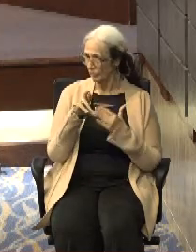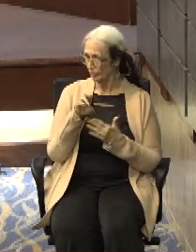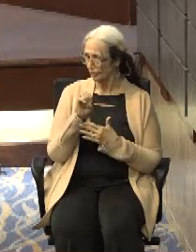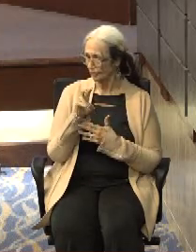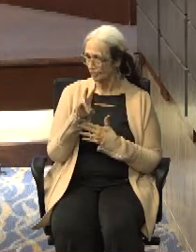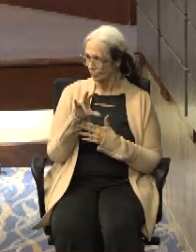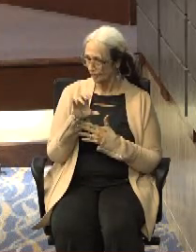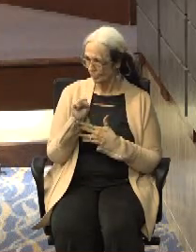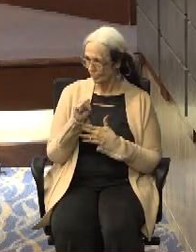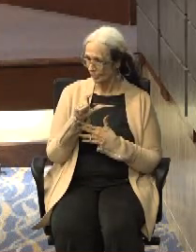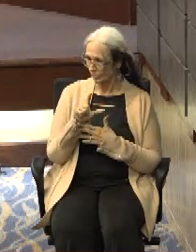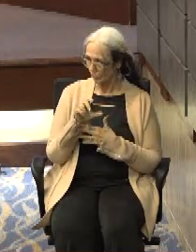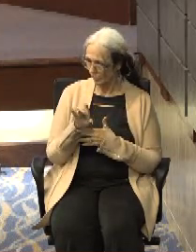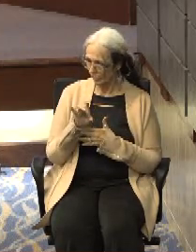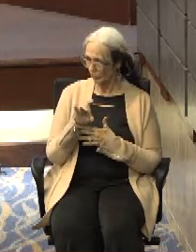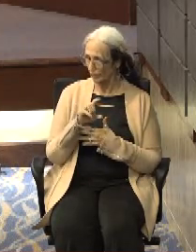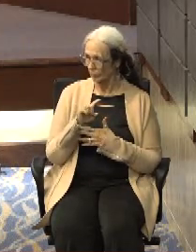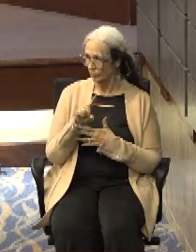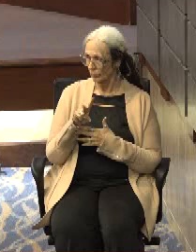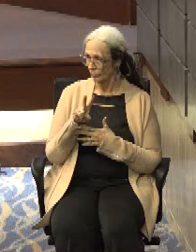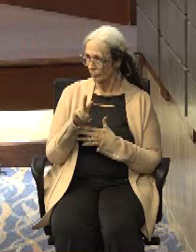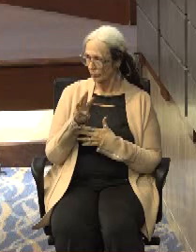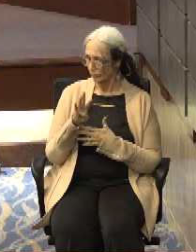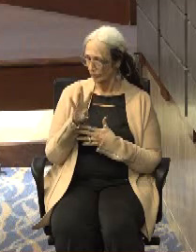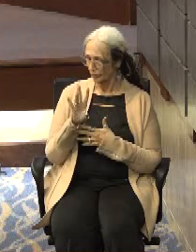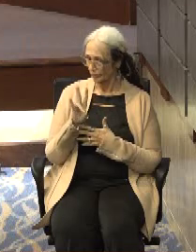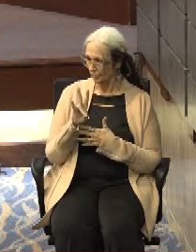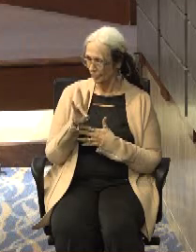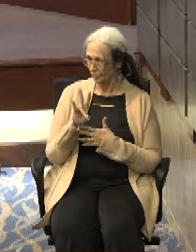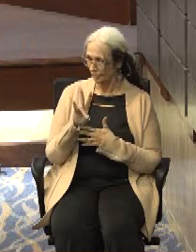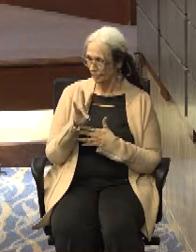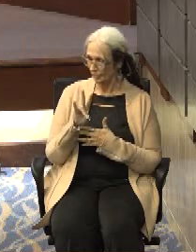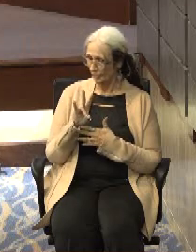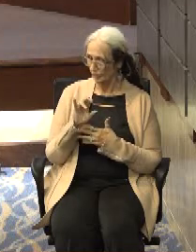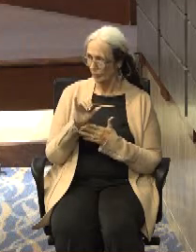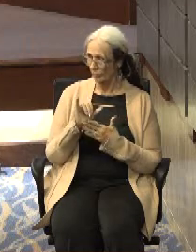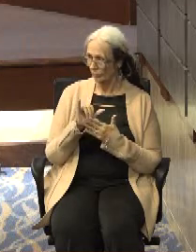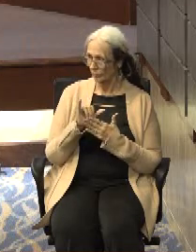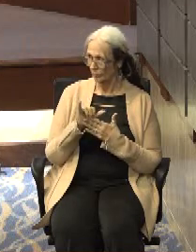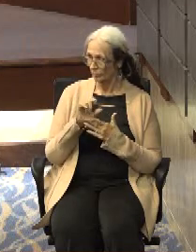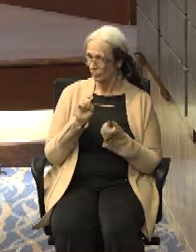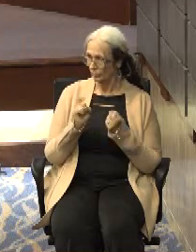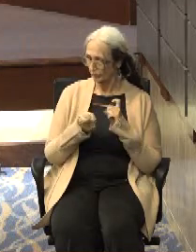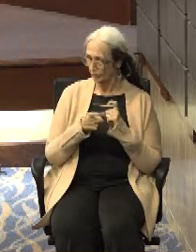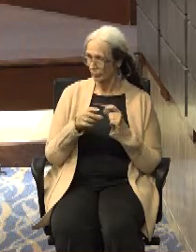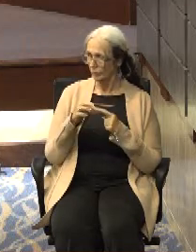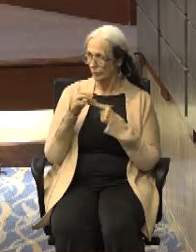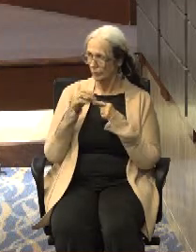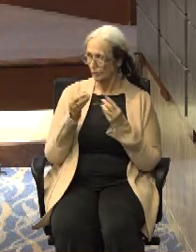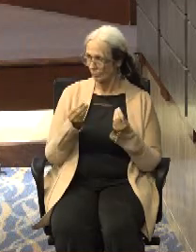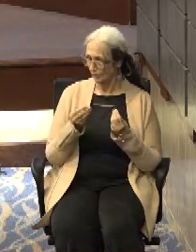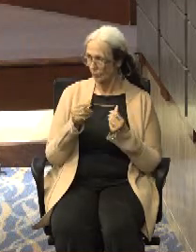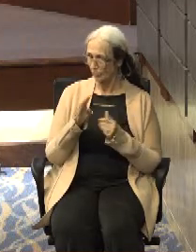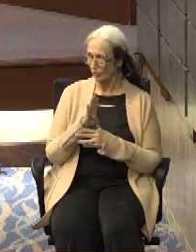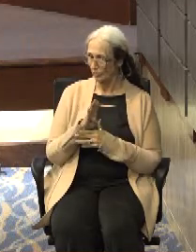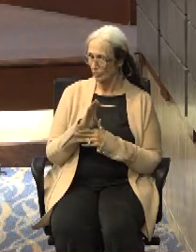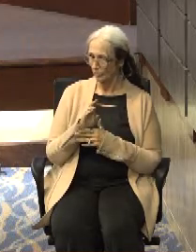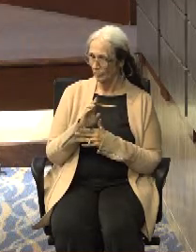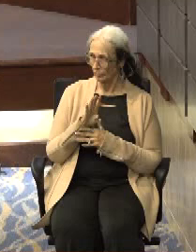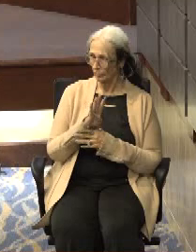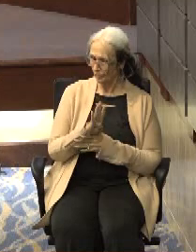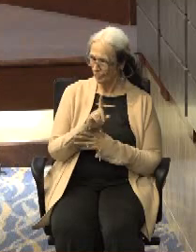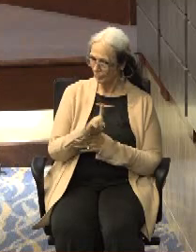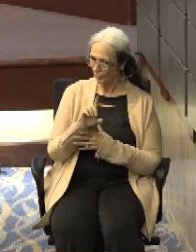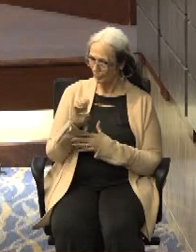section 28-247 in chapter 28 zoning of said code. Provide the zoning map shall be changed that certain property described as lots D1 and E1,